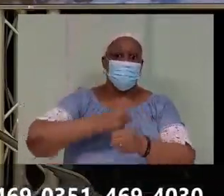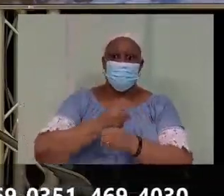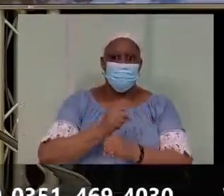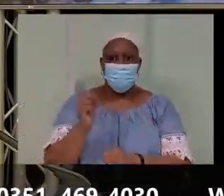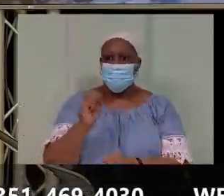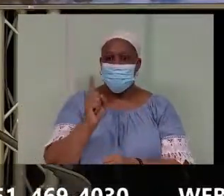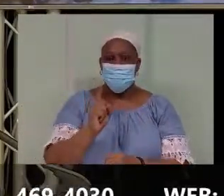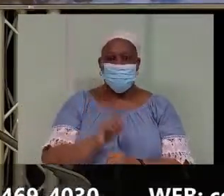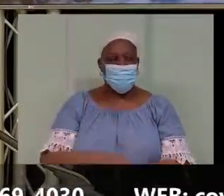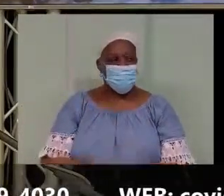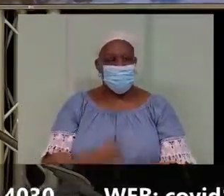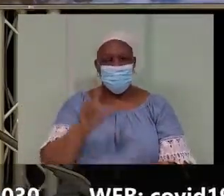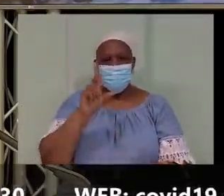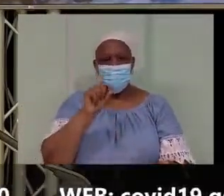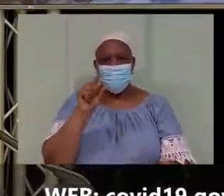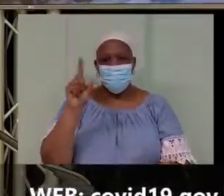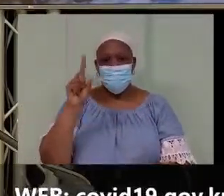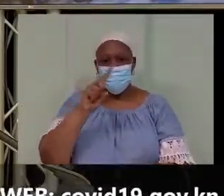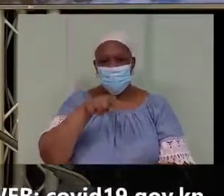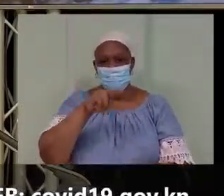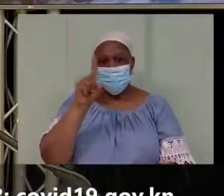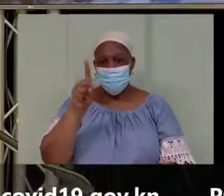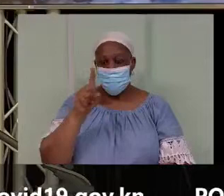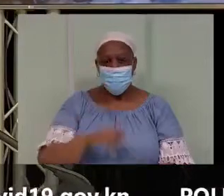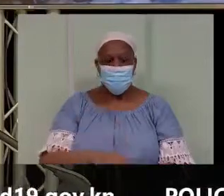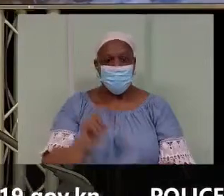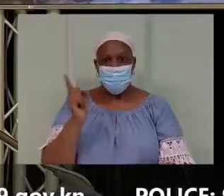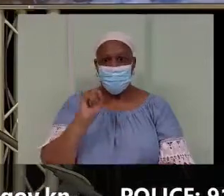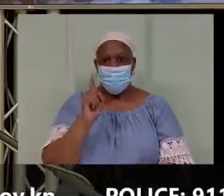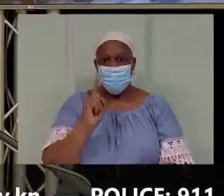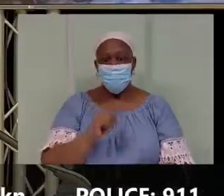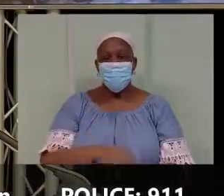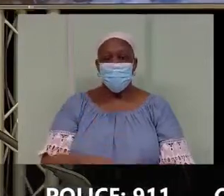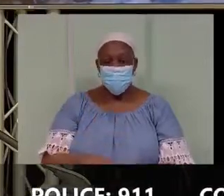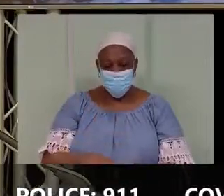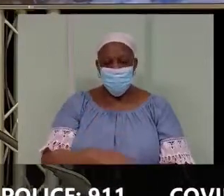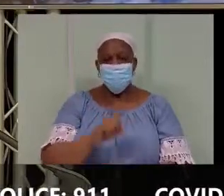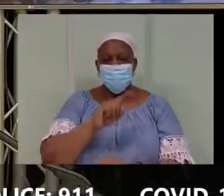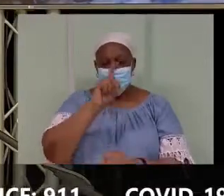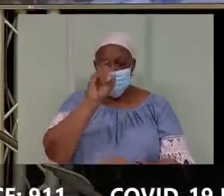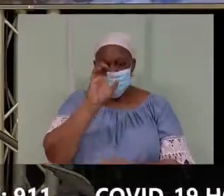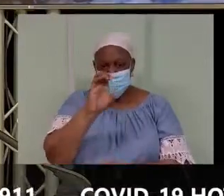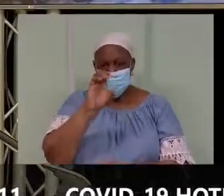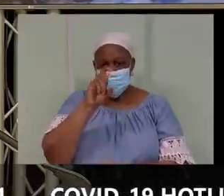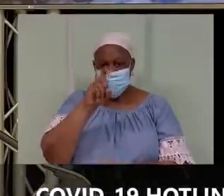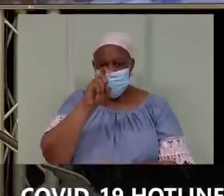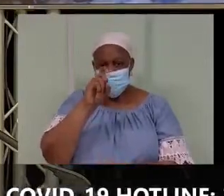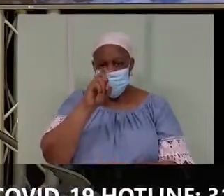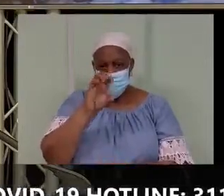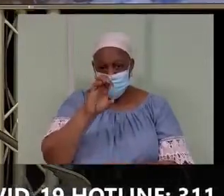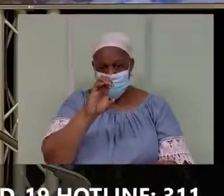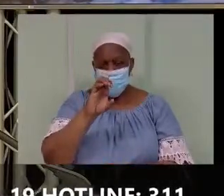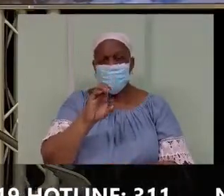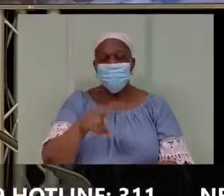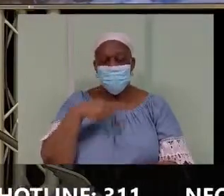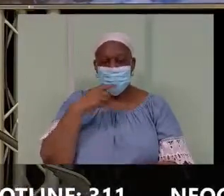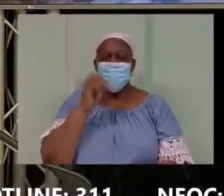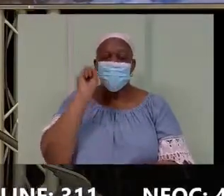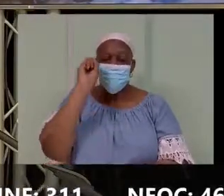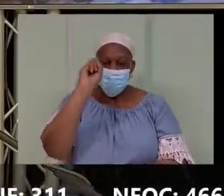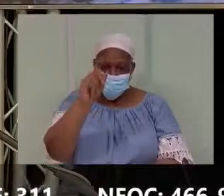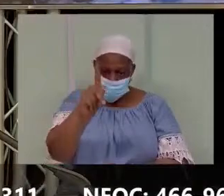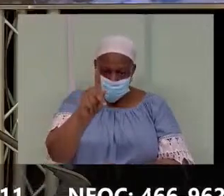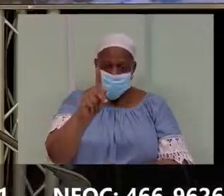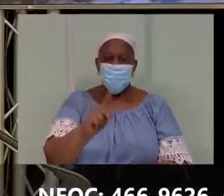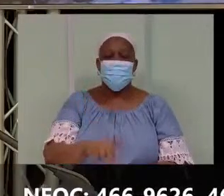forward. So I'm happy to report that CXC has agreed to reschedule